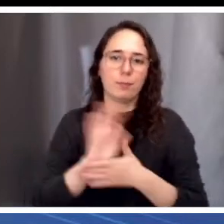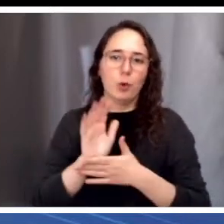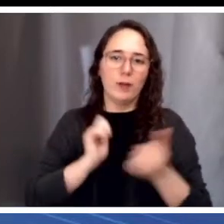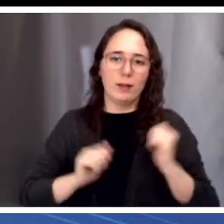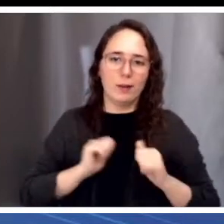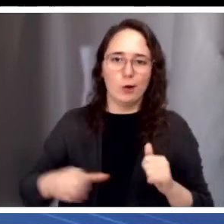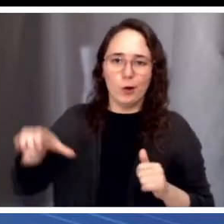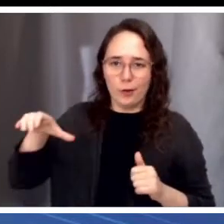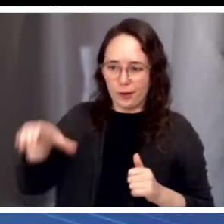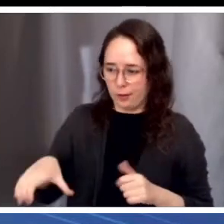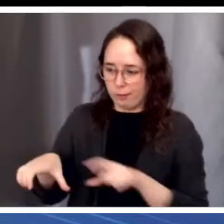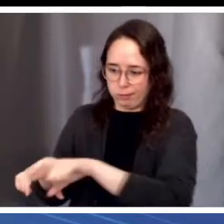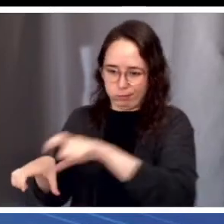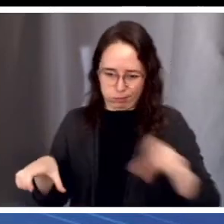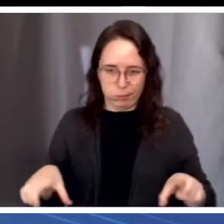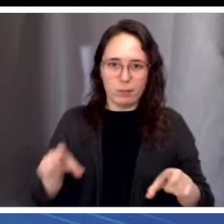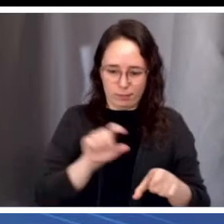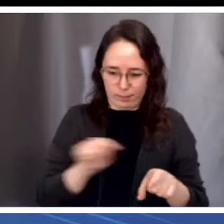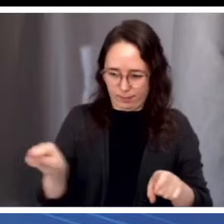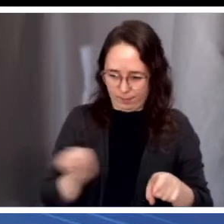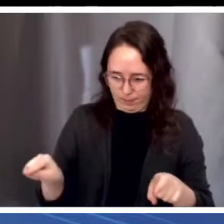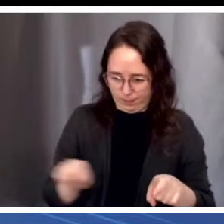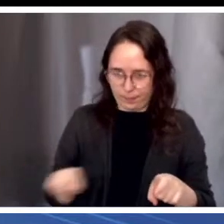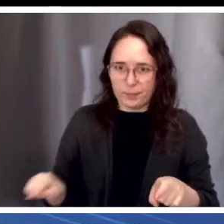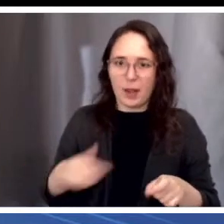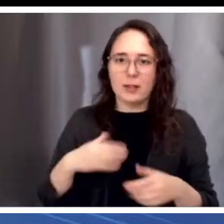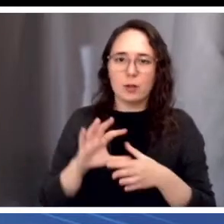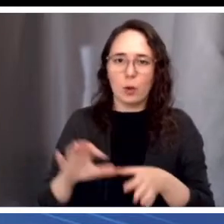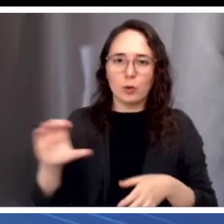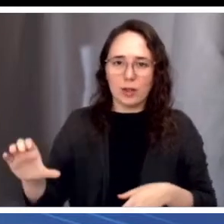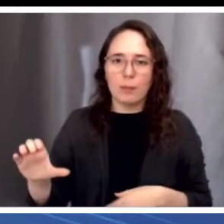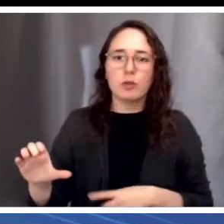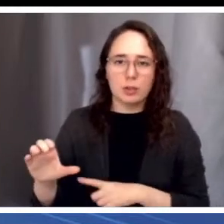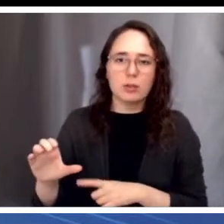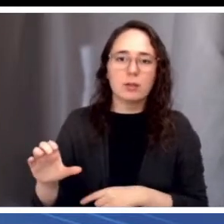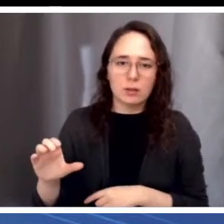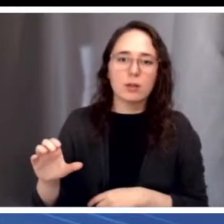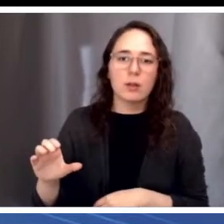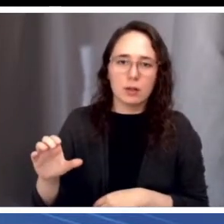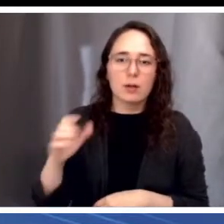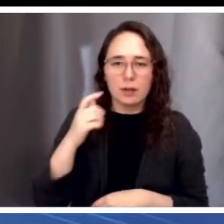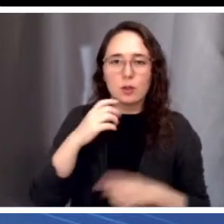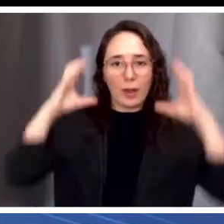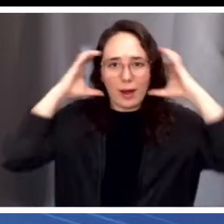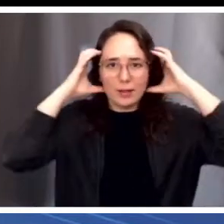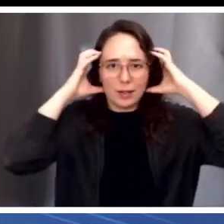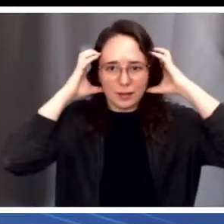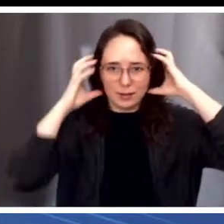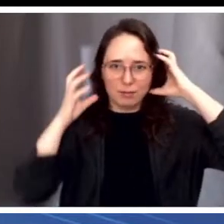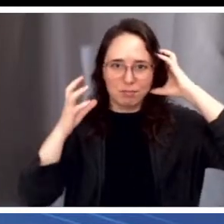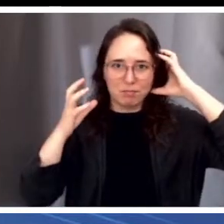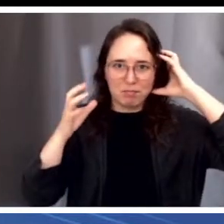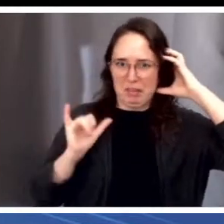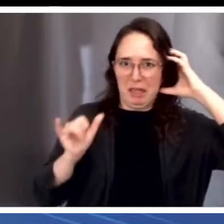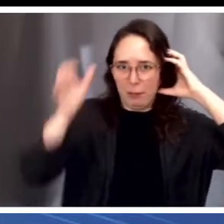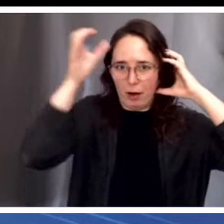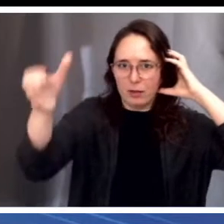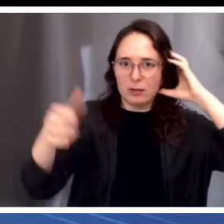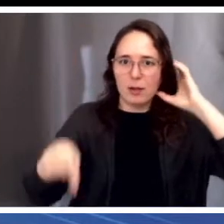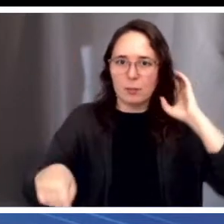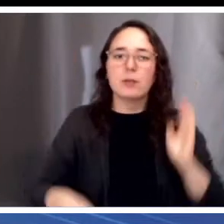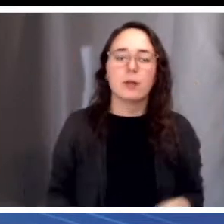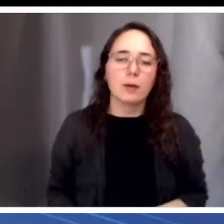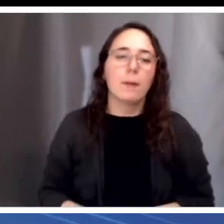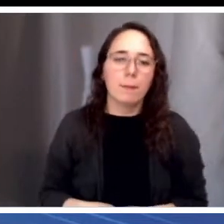across the bar. And so the headset of the audio description is the equivalent to that. So that's the best way to understand it.